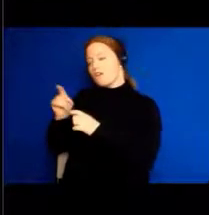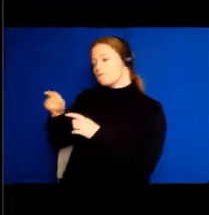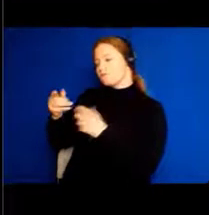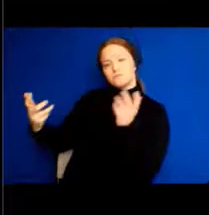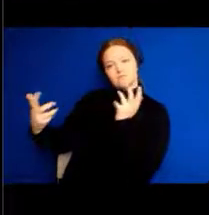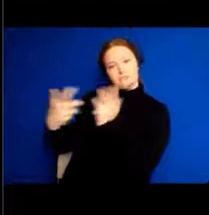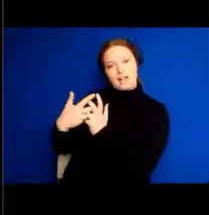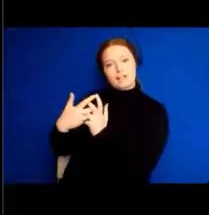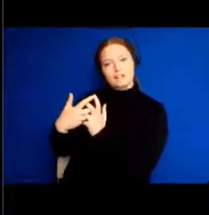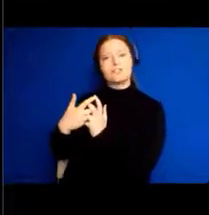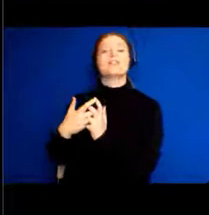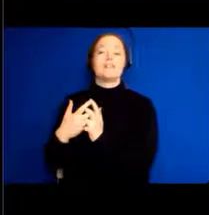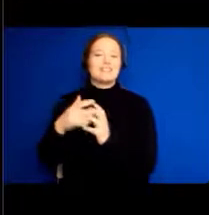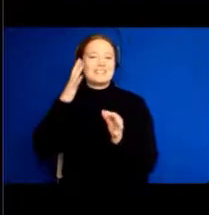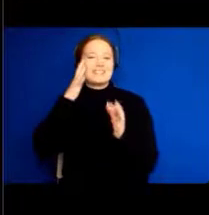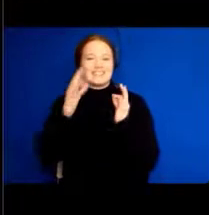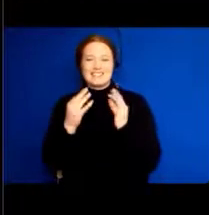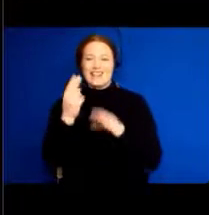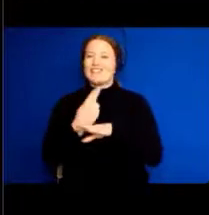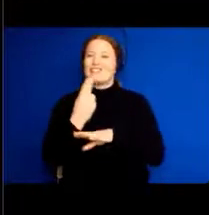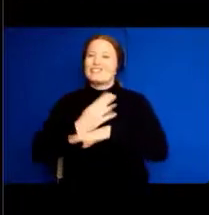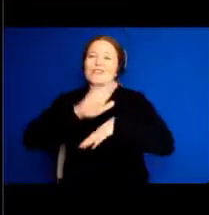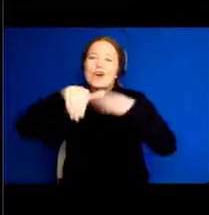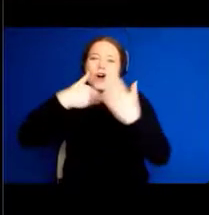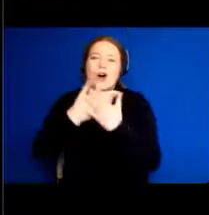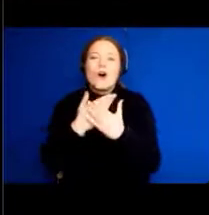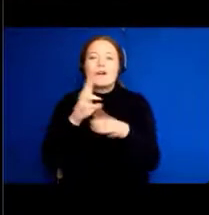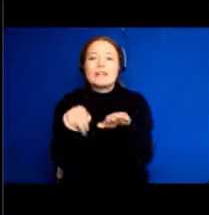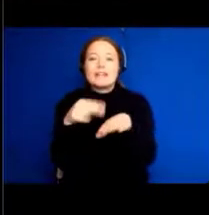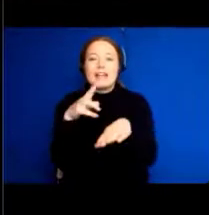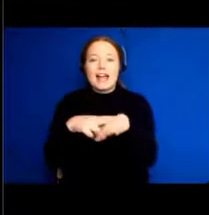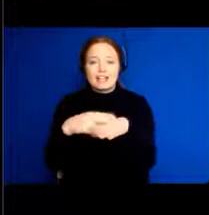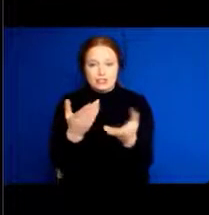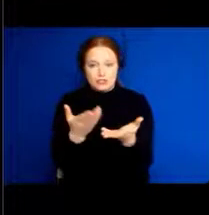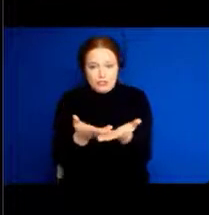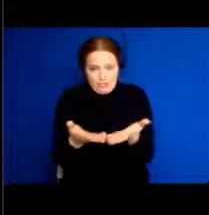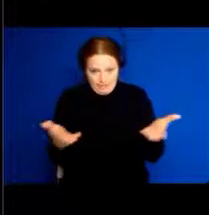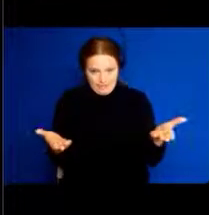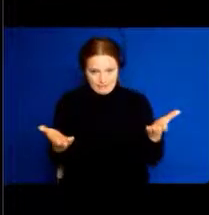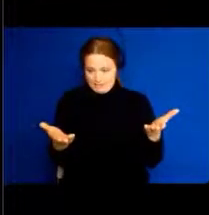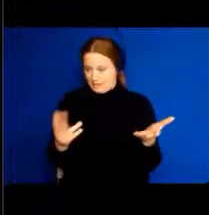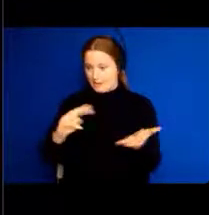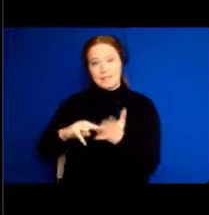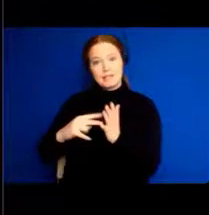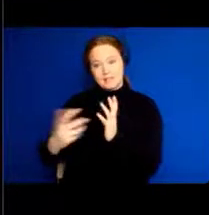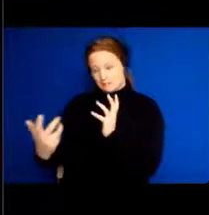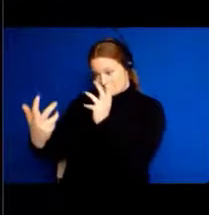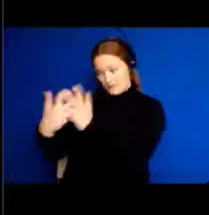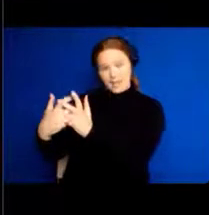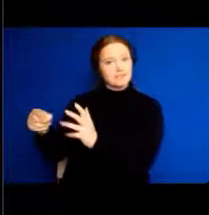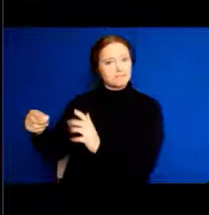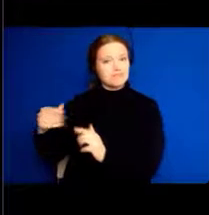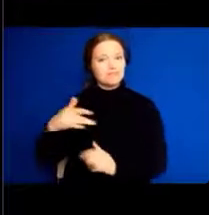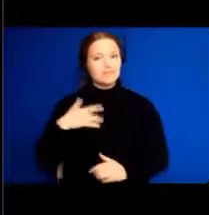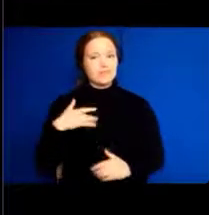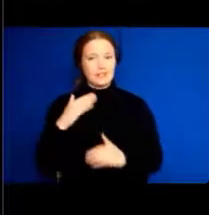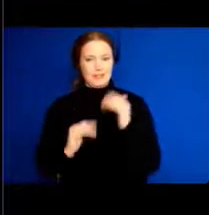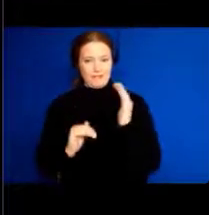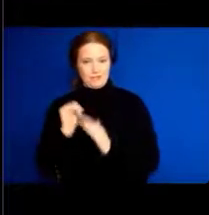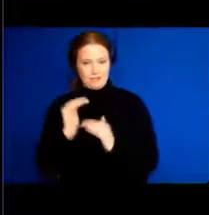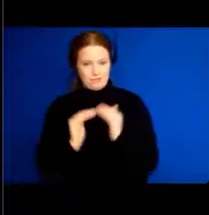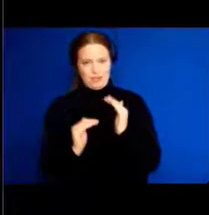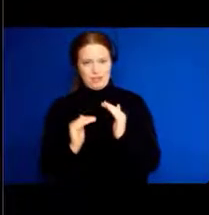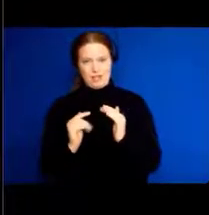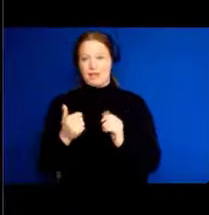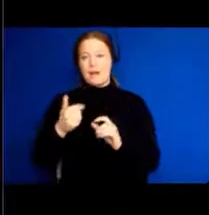natural materials and enable him to work with things that he would feel very comfortable with and